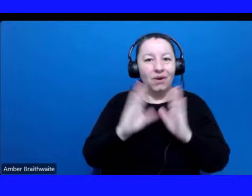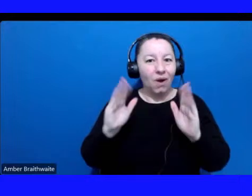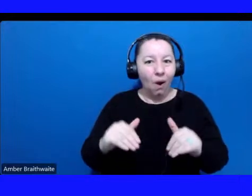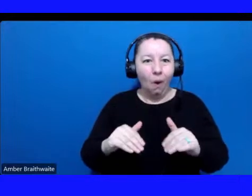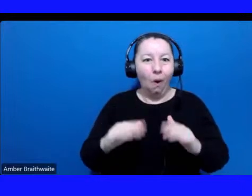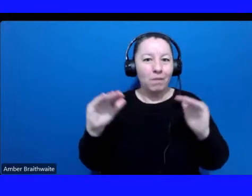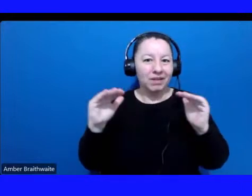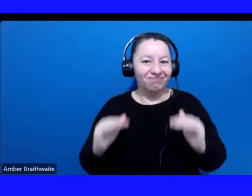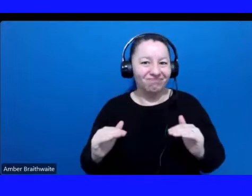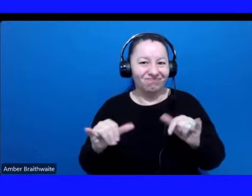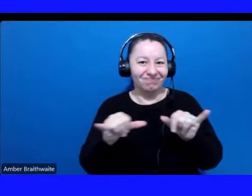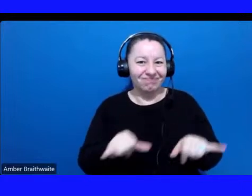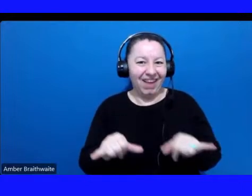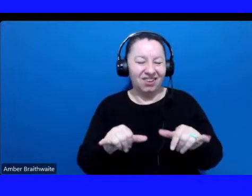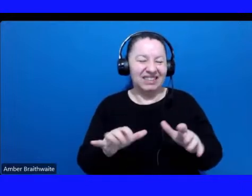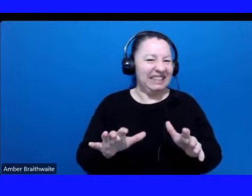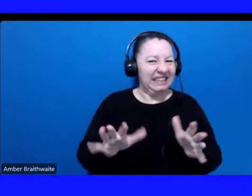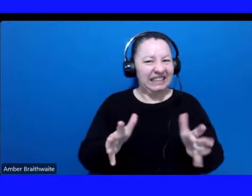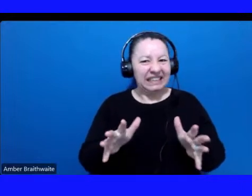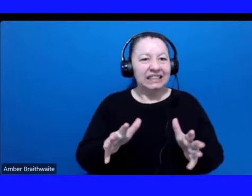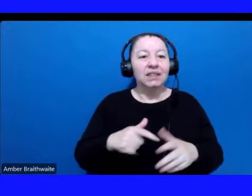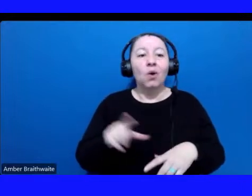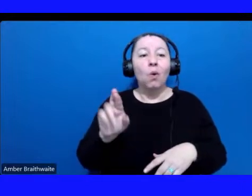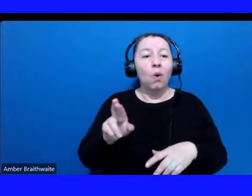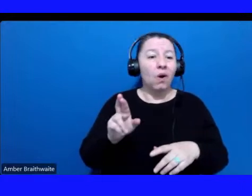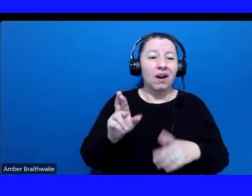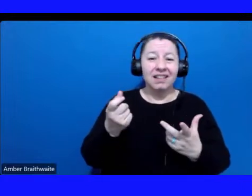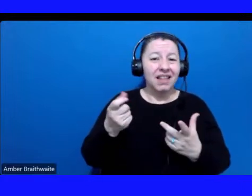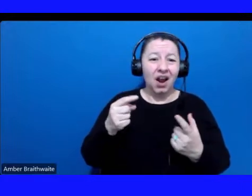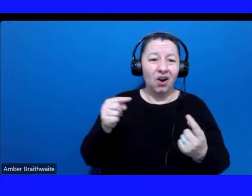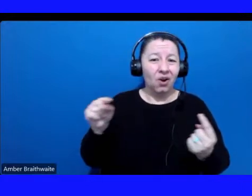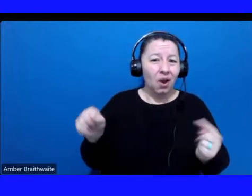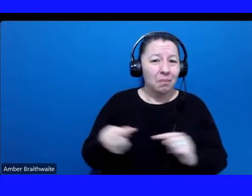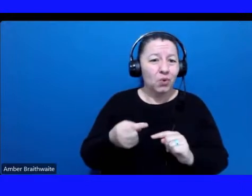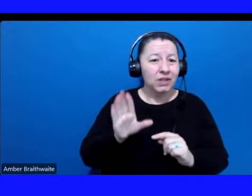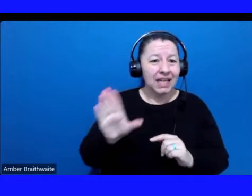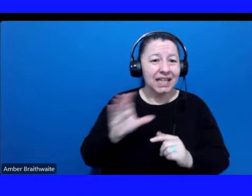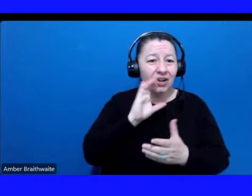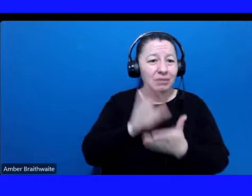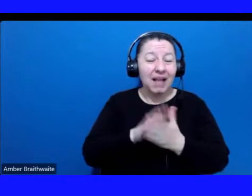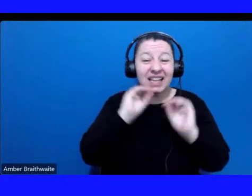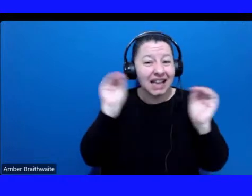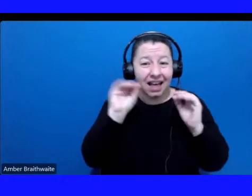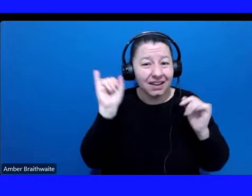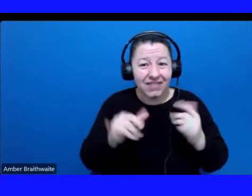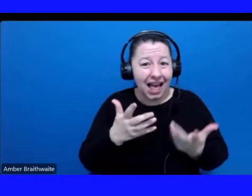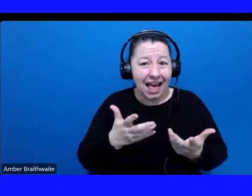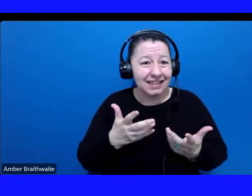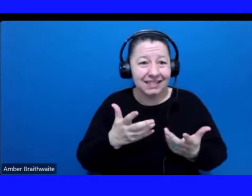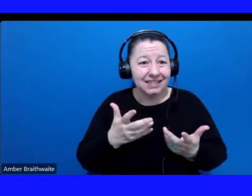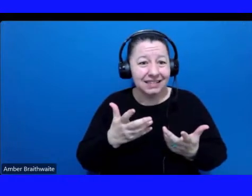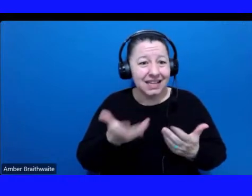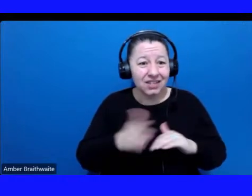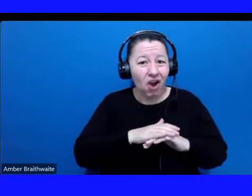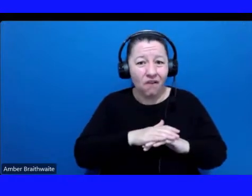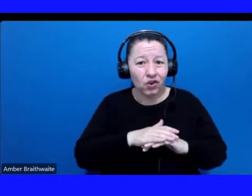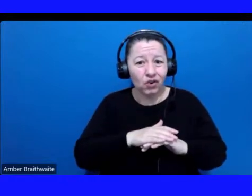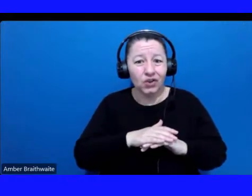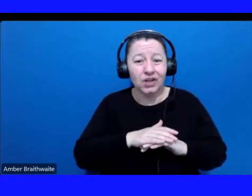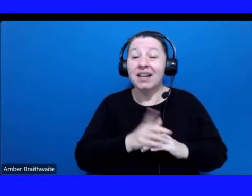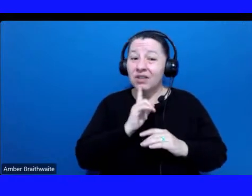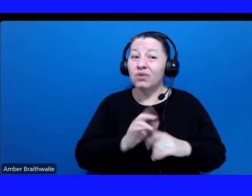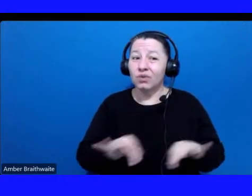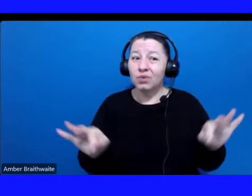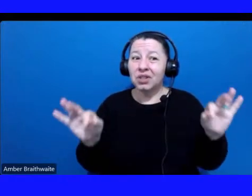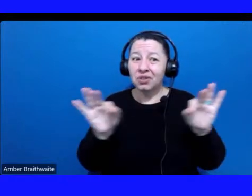frustrating that everything is so stuck in this, diagnosis and assessment model. But